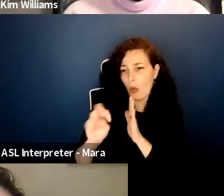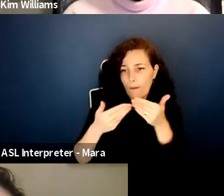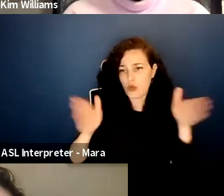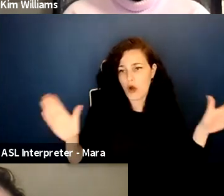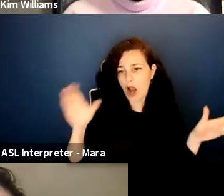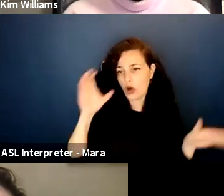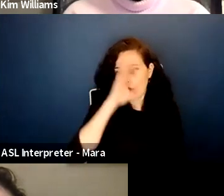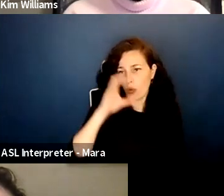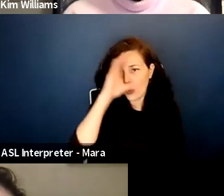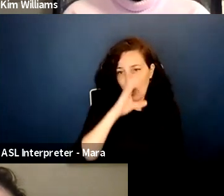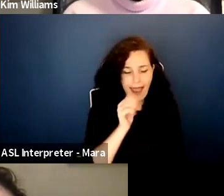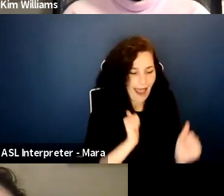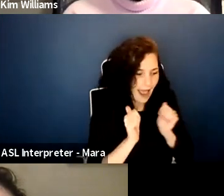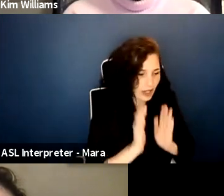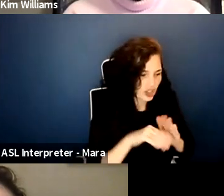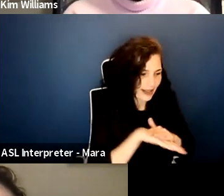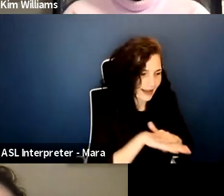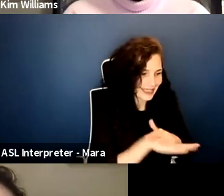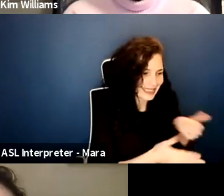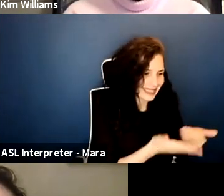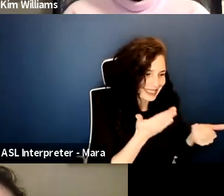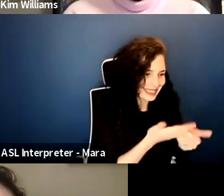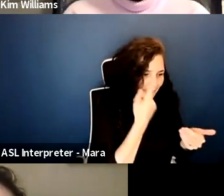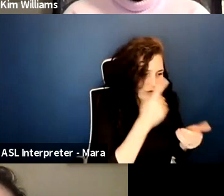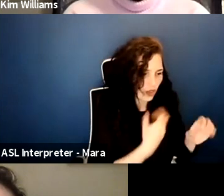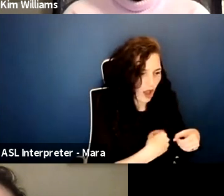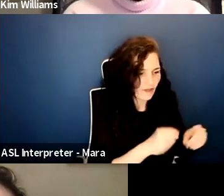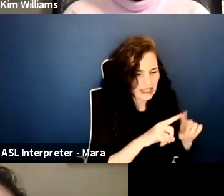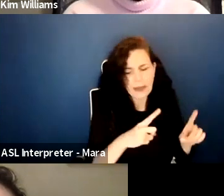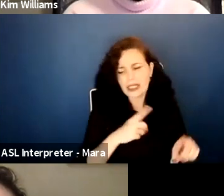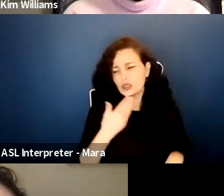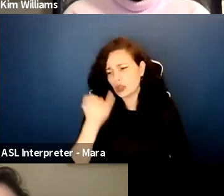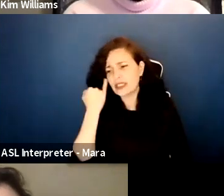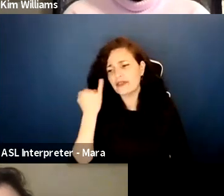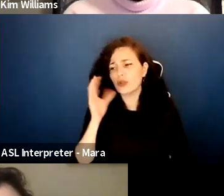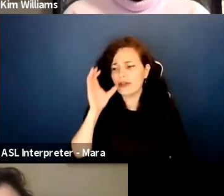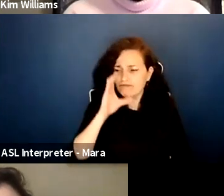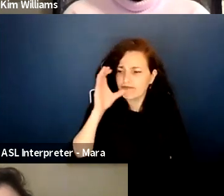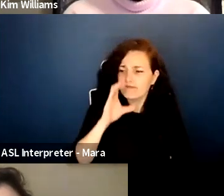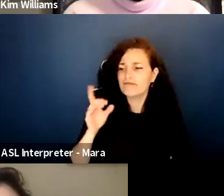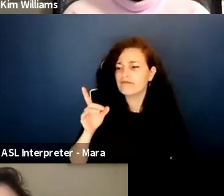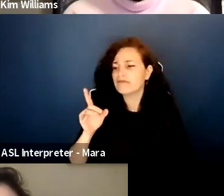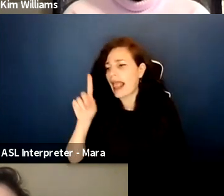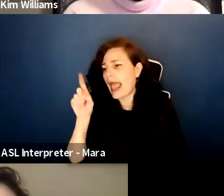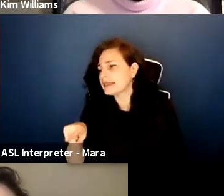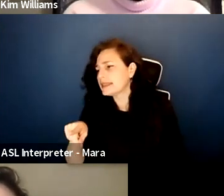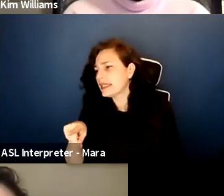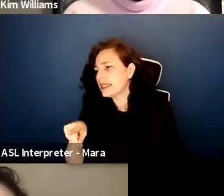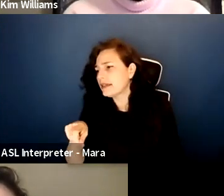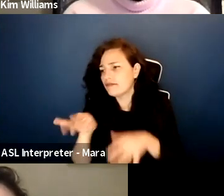easy for my office to sort the submissions. But be very thoughtful if we're asking if the description says